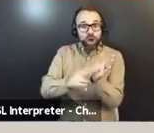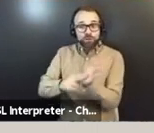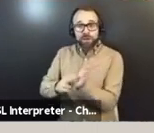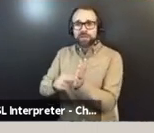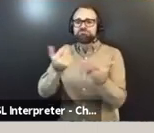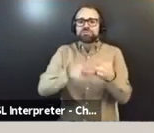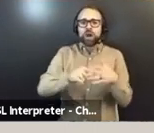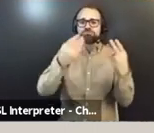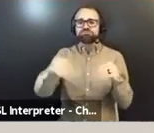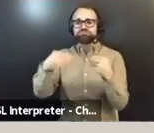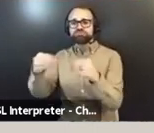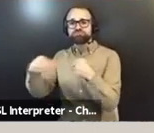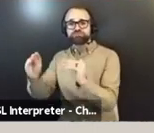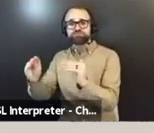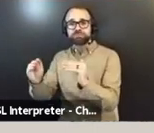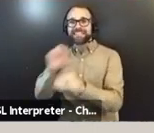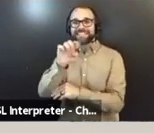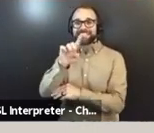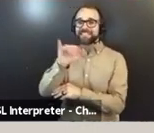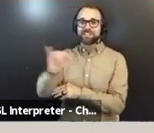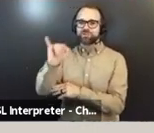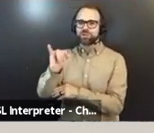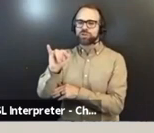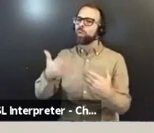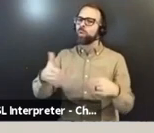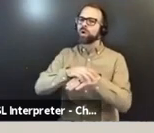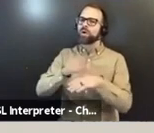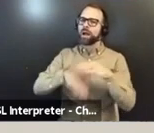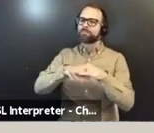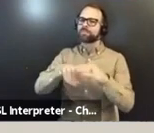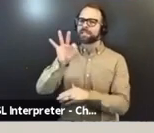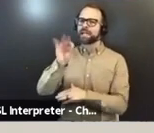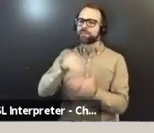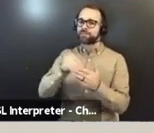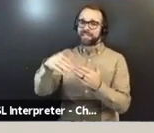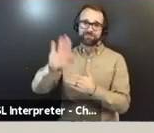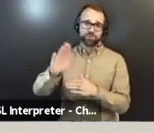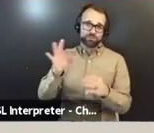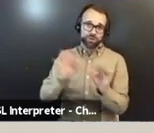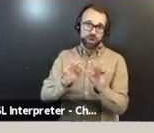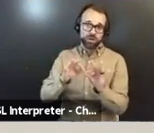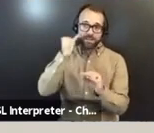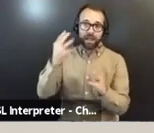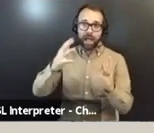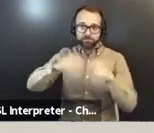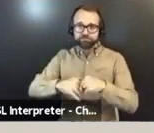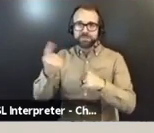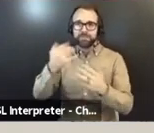sales, EDC insurance is very important to have you covered. It'll cover up to 90% of your costs if something goes wrong.